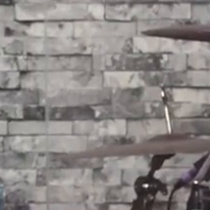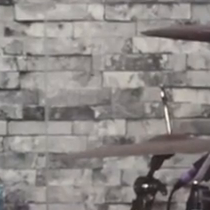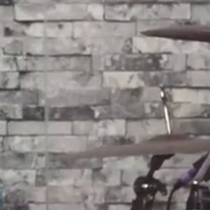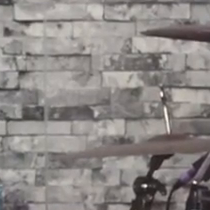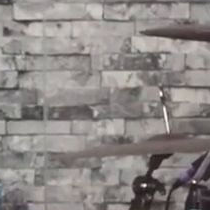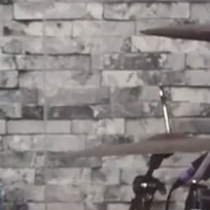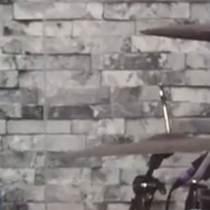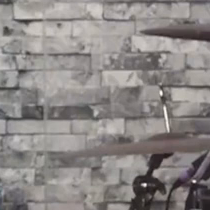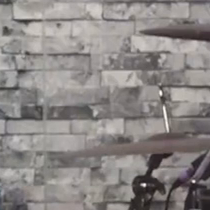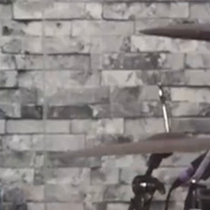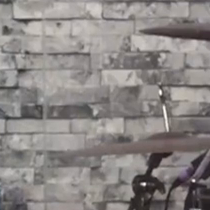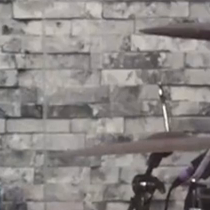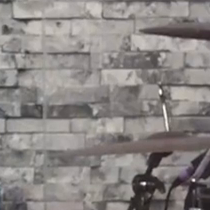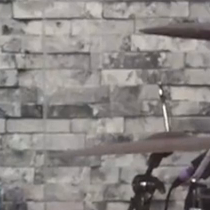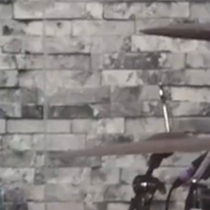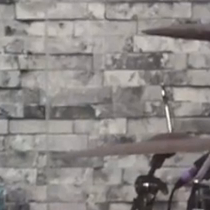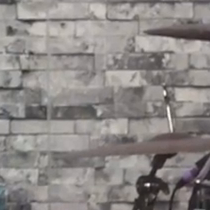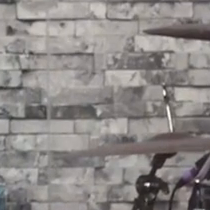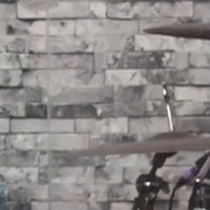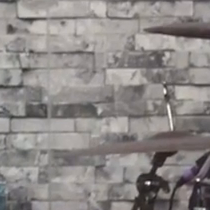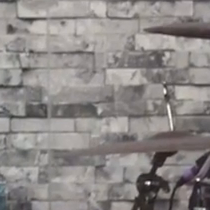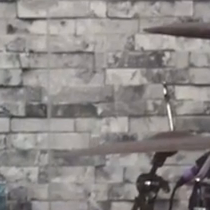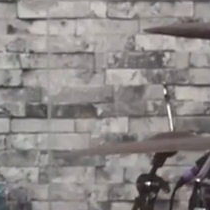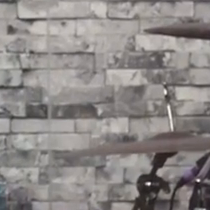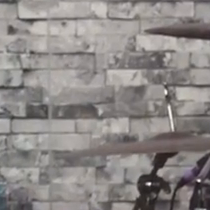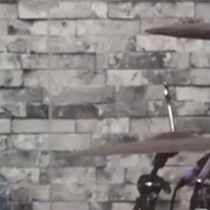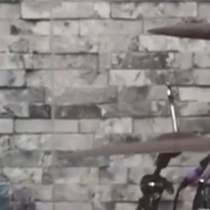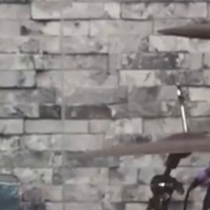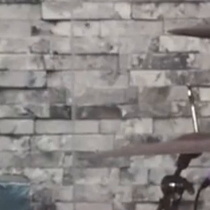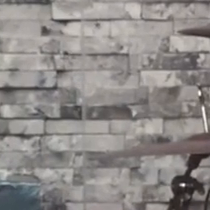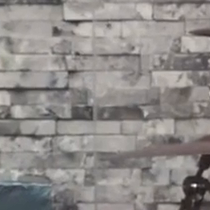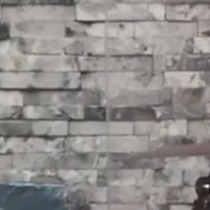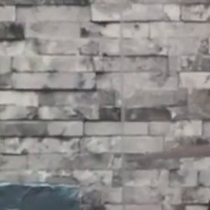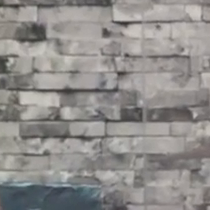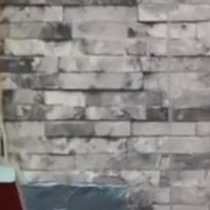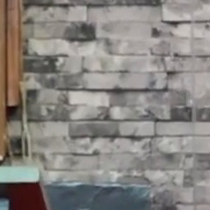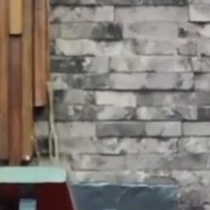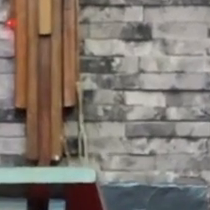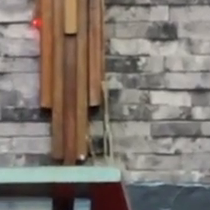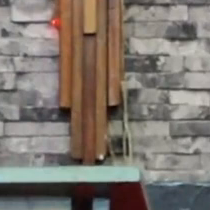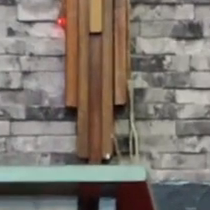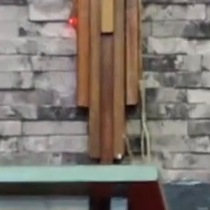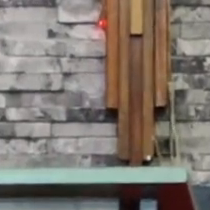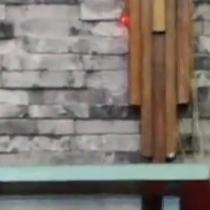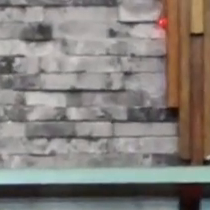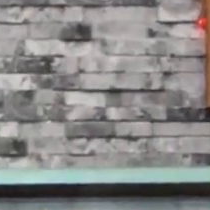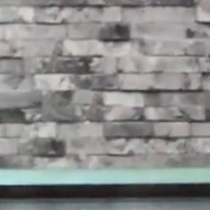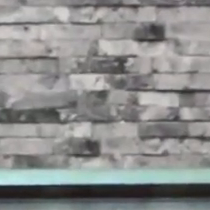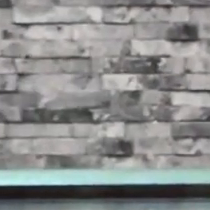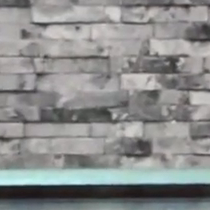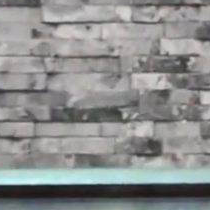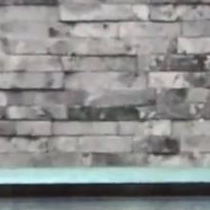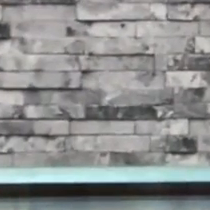today. And dear Father, indeed, there are things that are going to die. Because you have already said they are